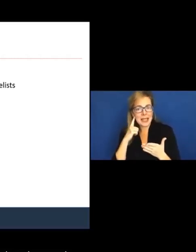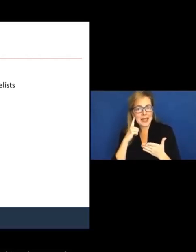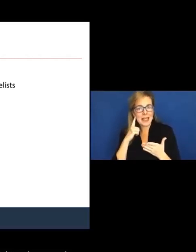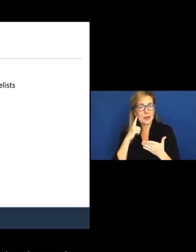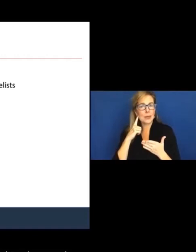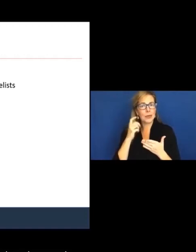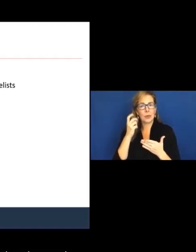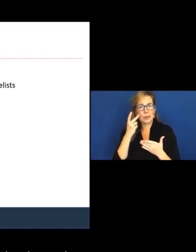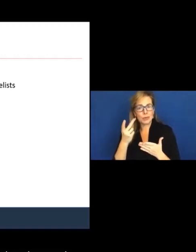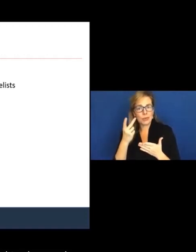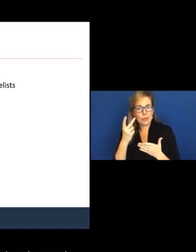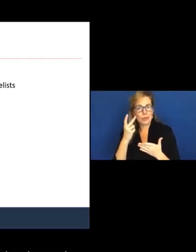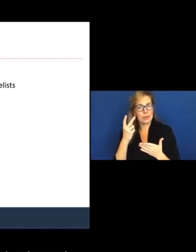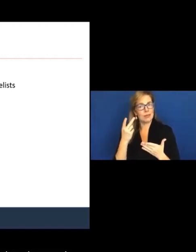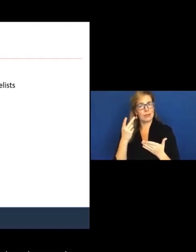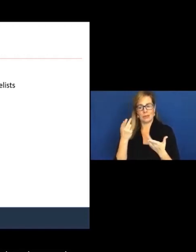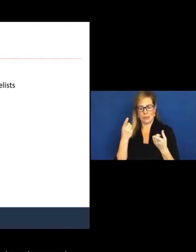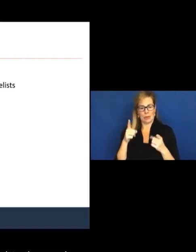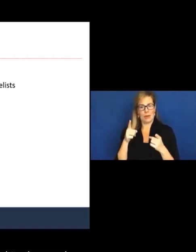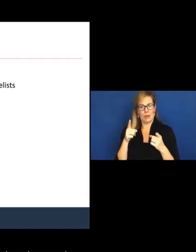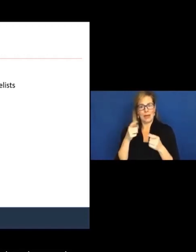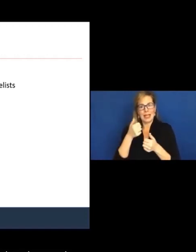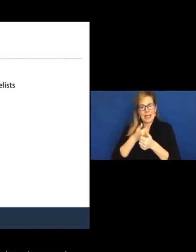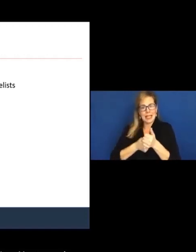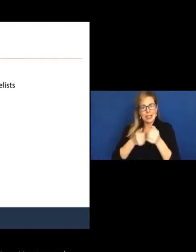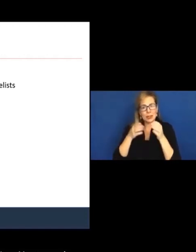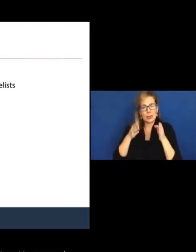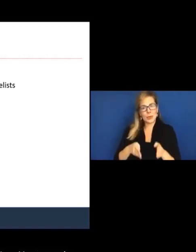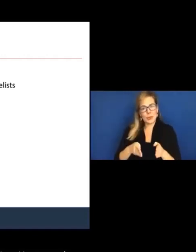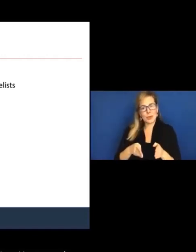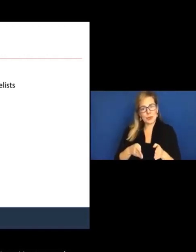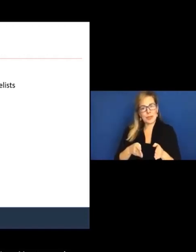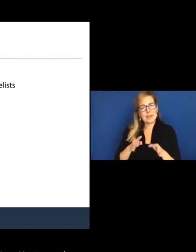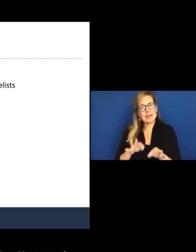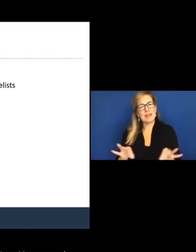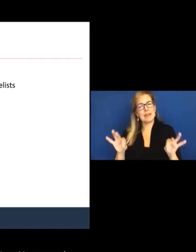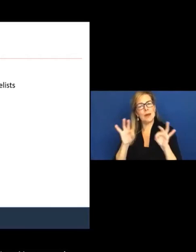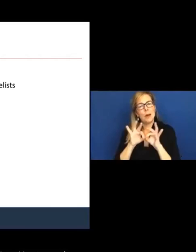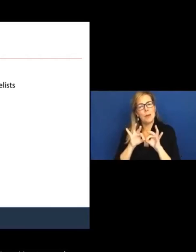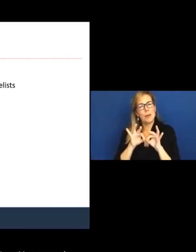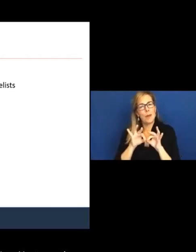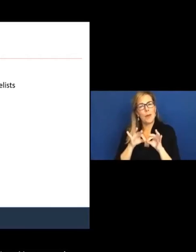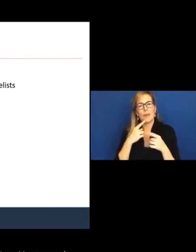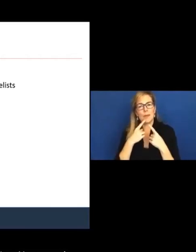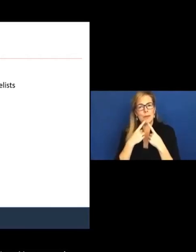so each person speaking just gives their name when they start speaking.